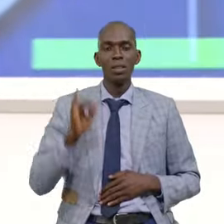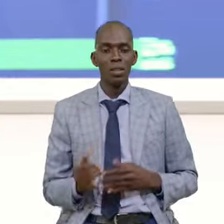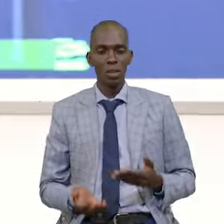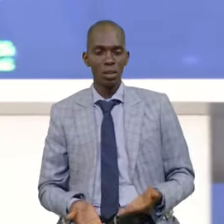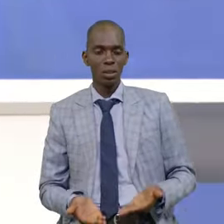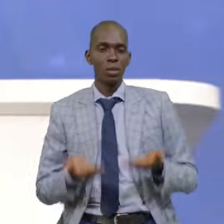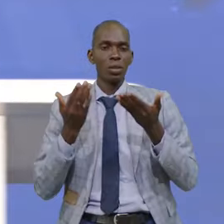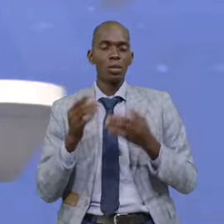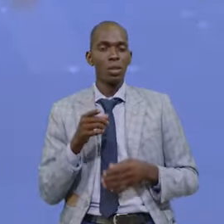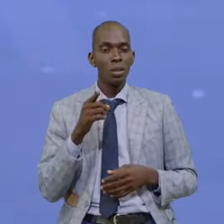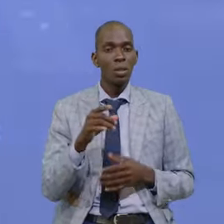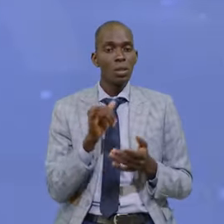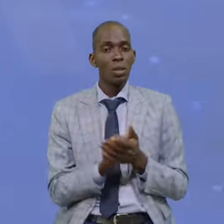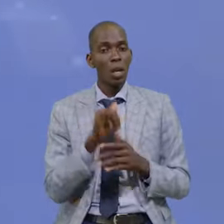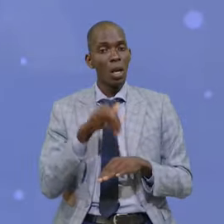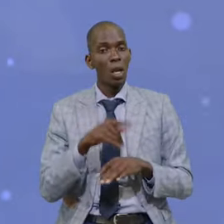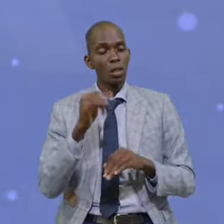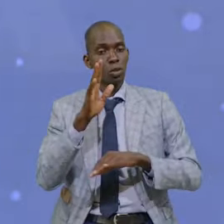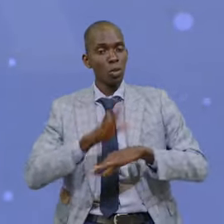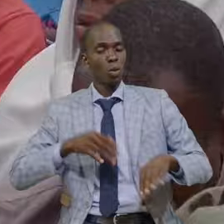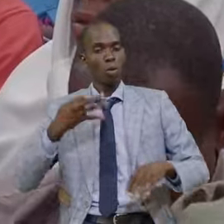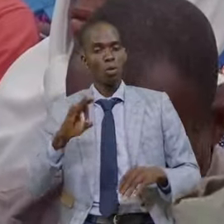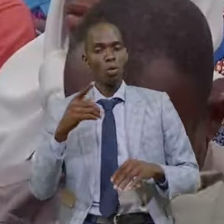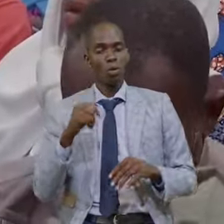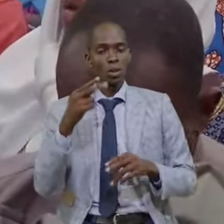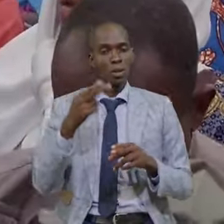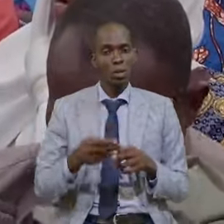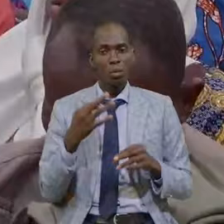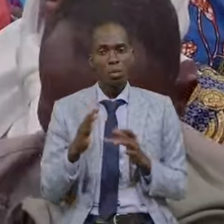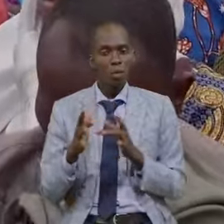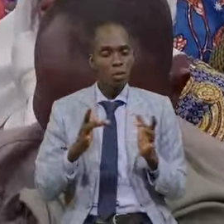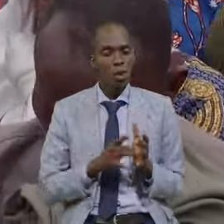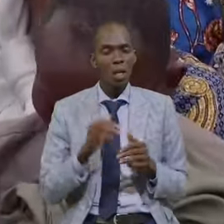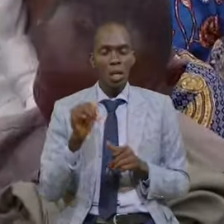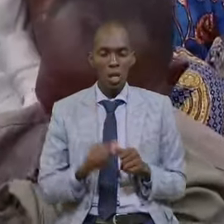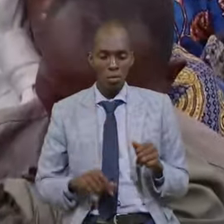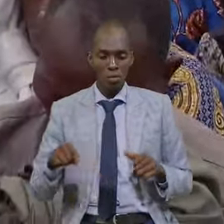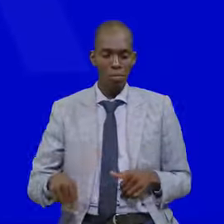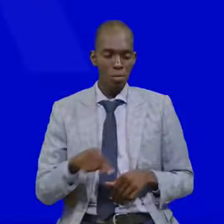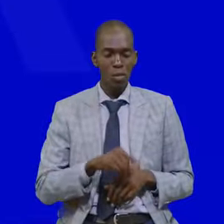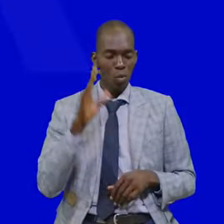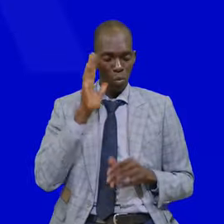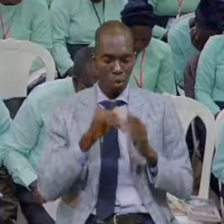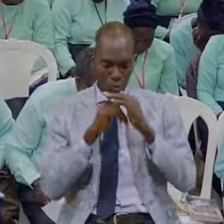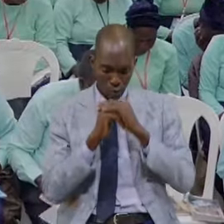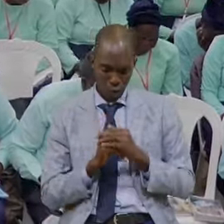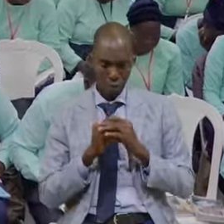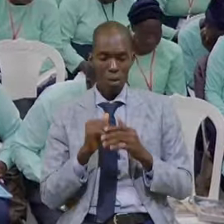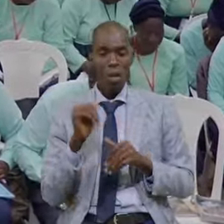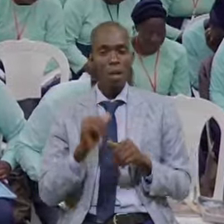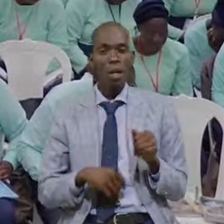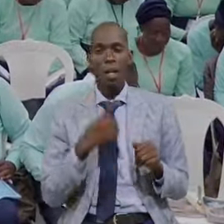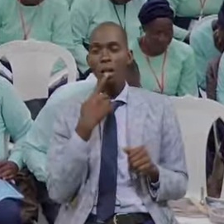him. That at the mention of the name of Jesus, every knee will bow. And every tongue